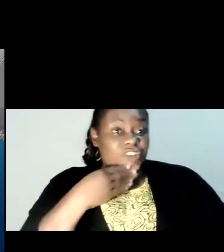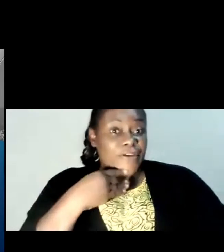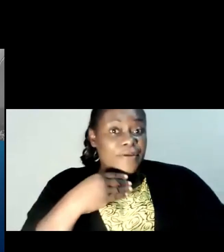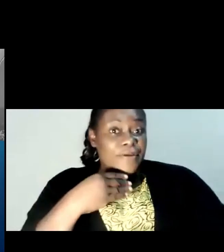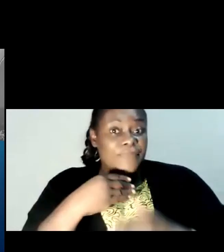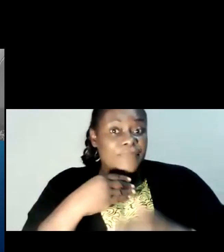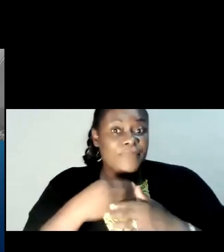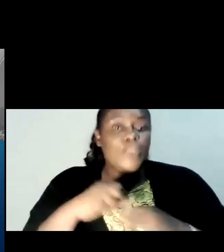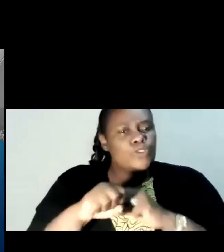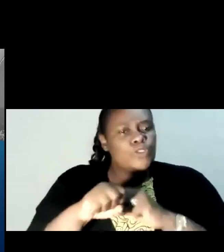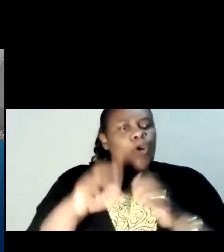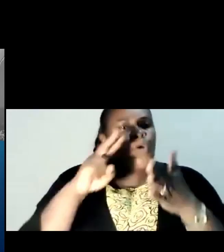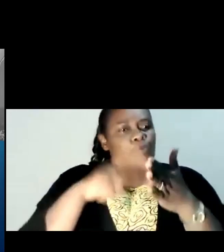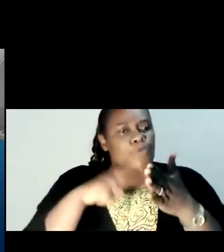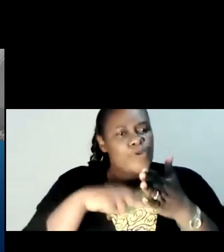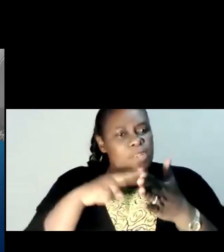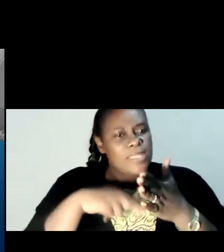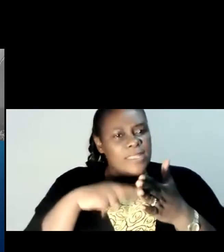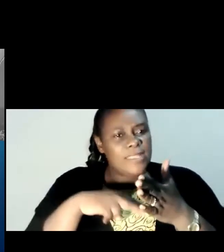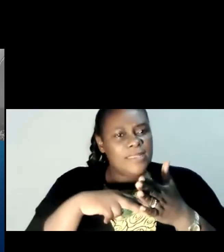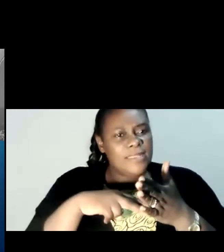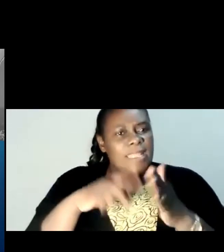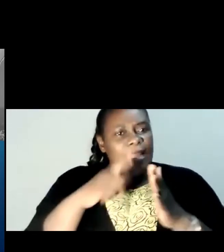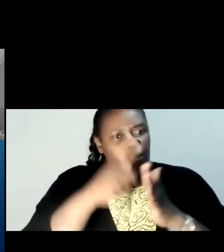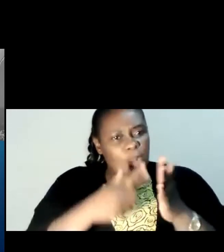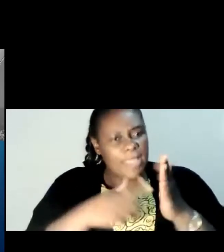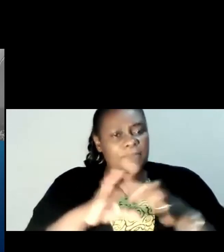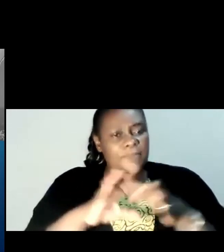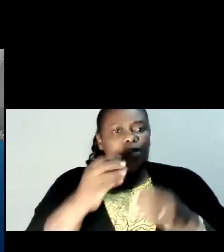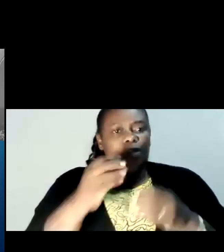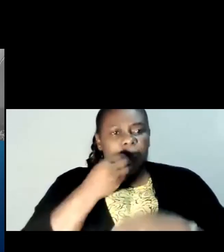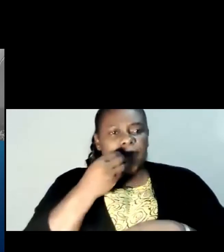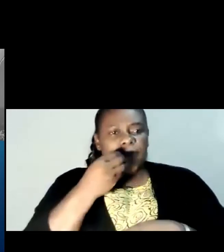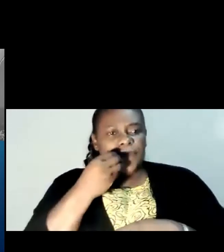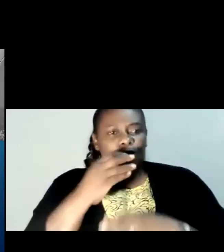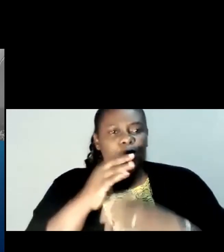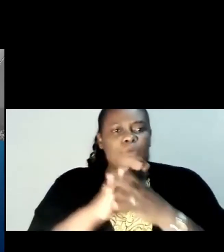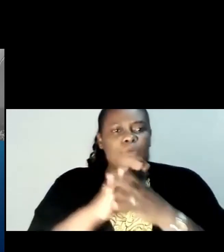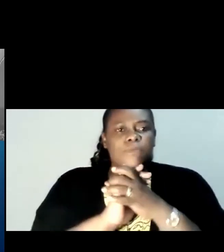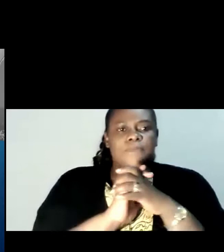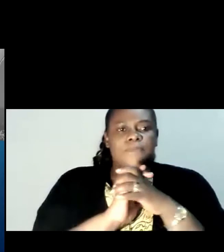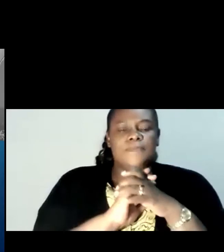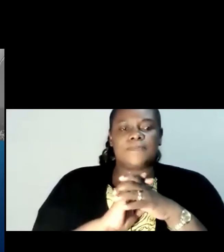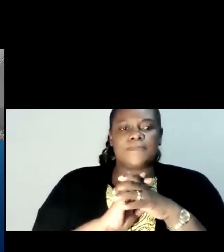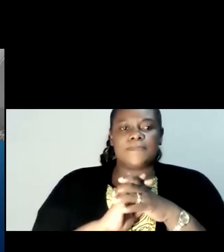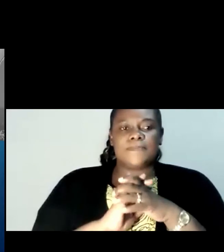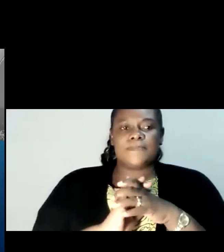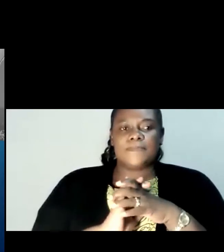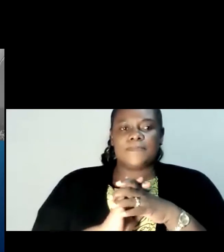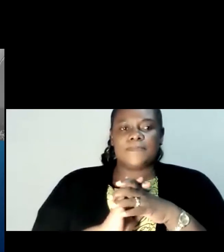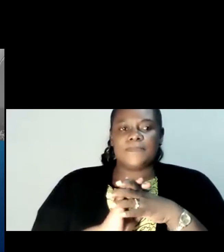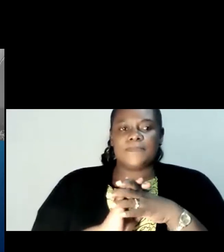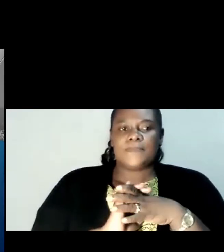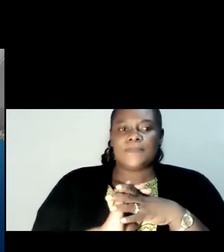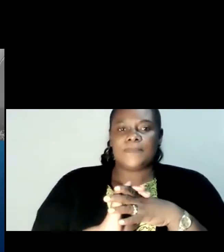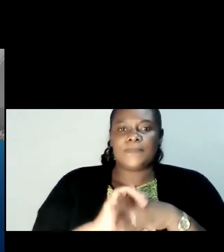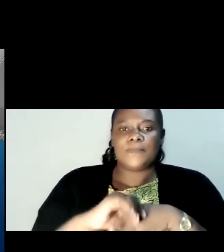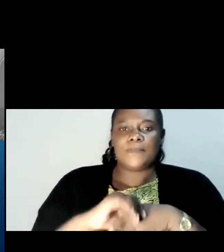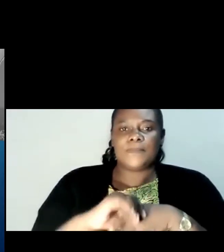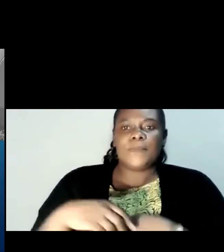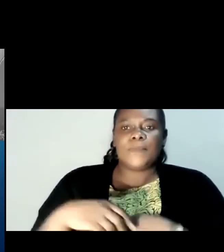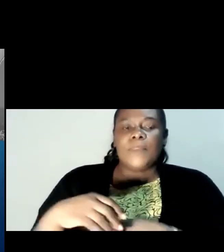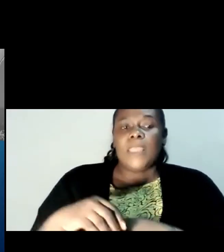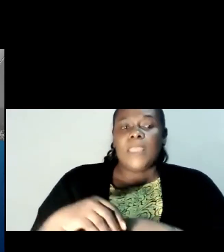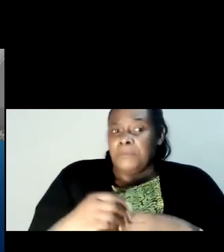food labels to help decide whether or not you're going to make a particular purchase, especially those of snacks. A lot of snacks